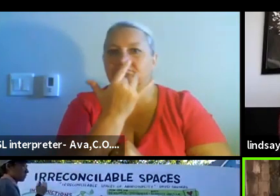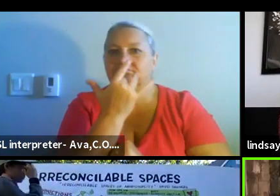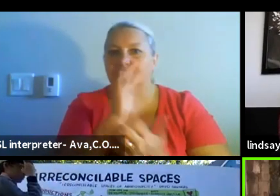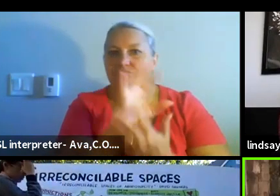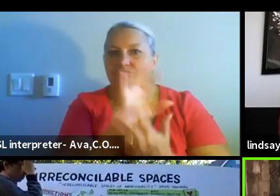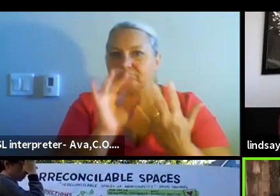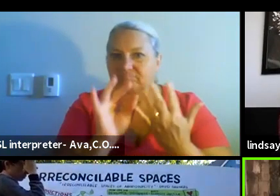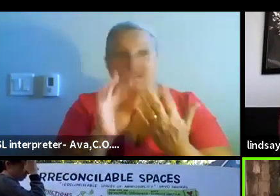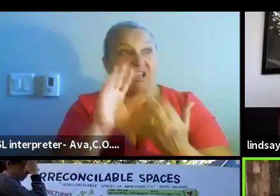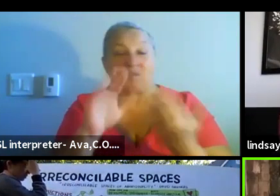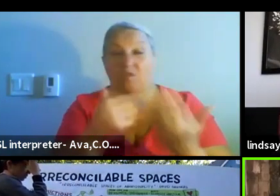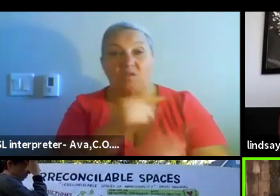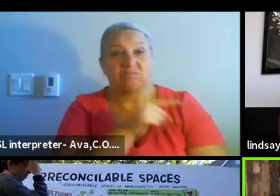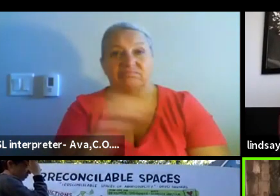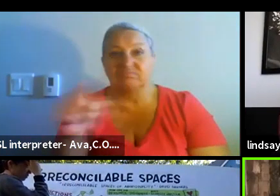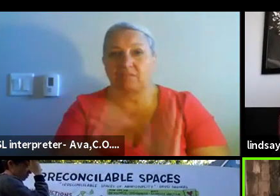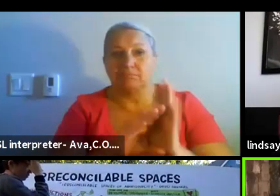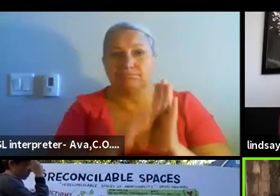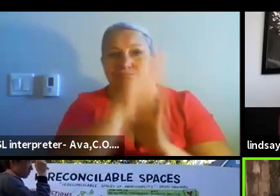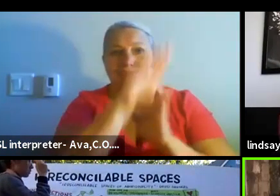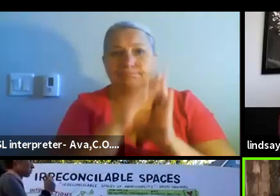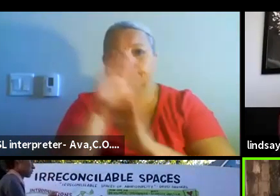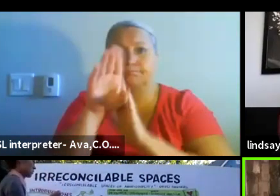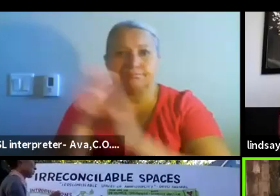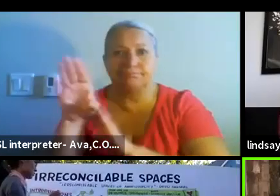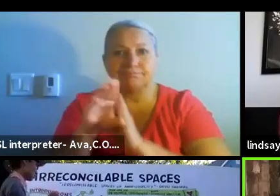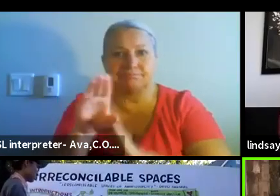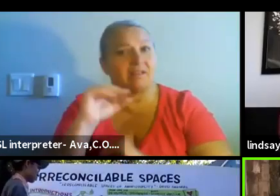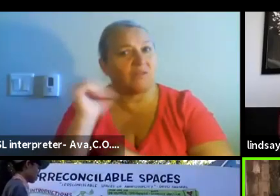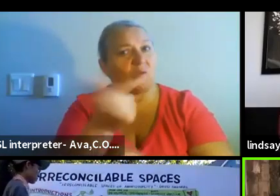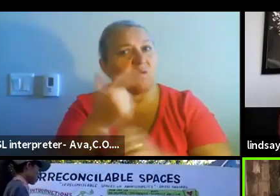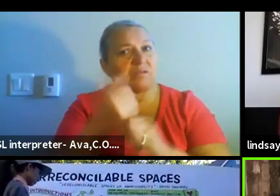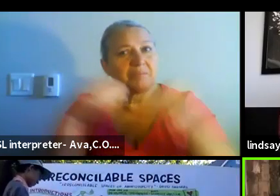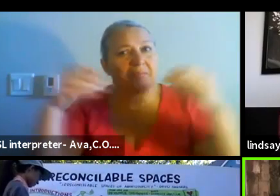in their positions, and all were paid.